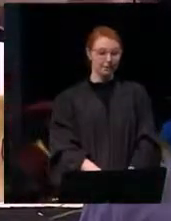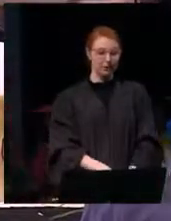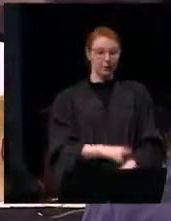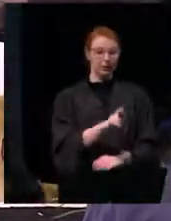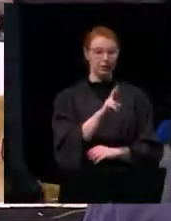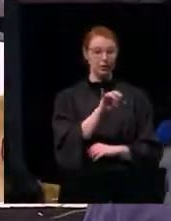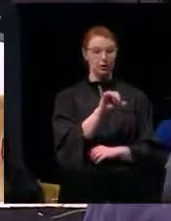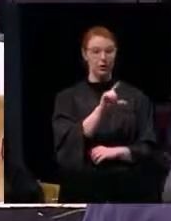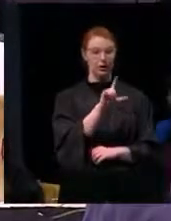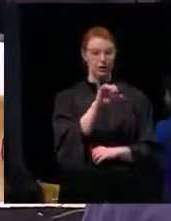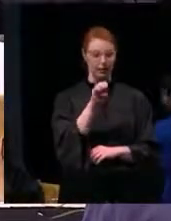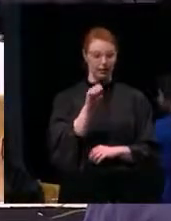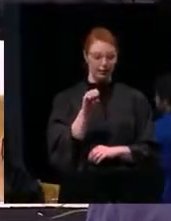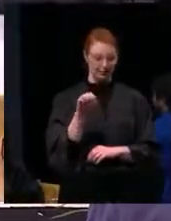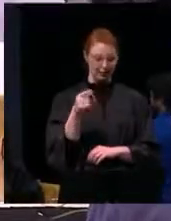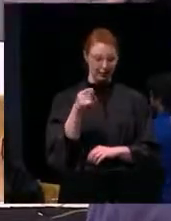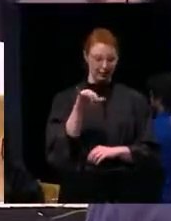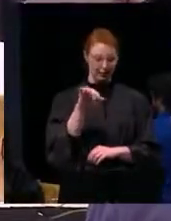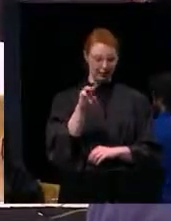Riley Gellner.